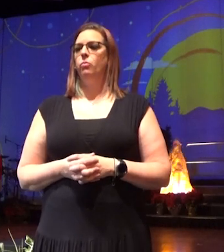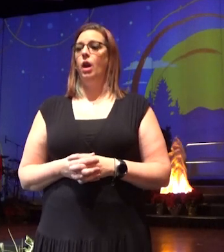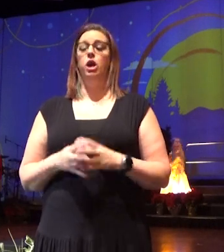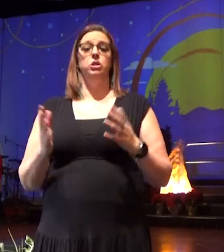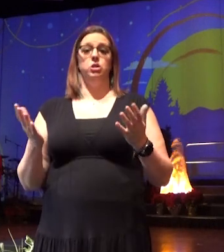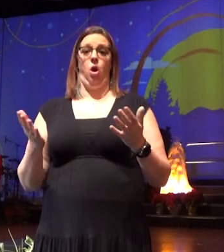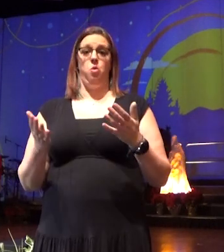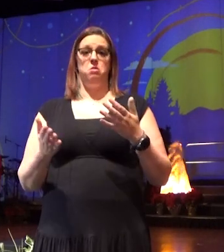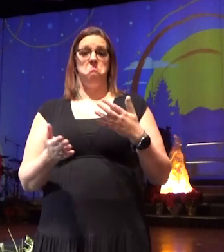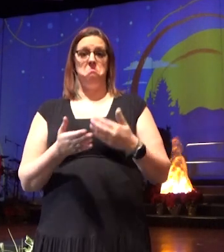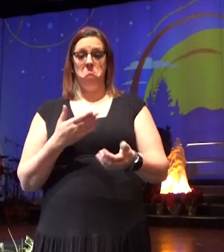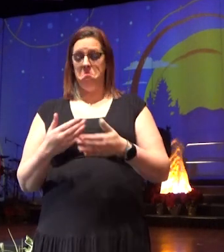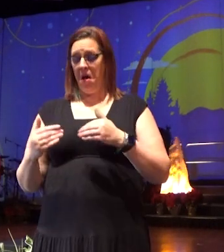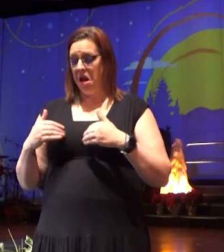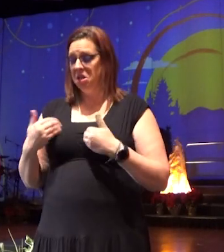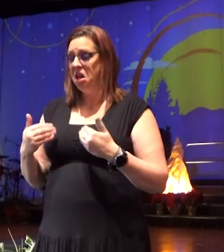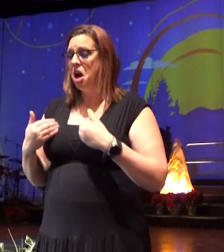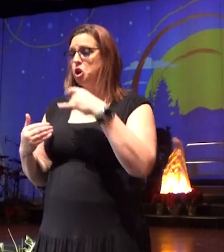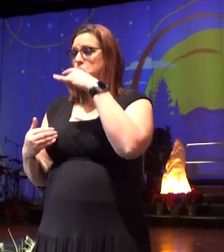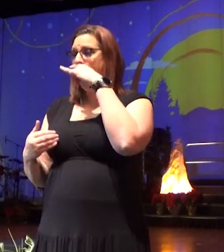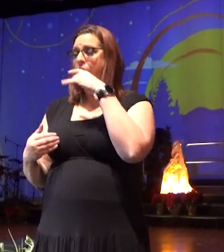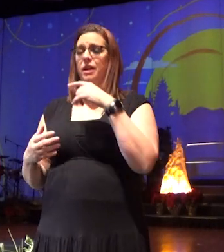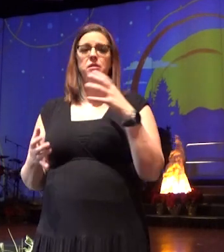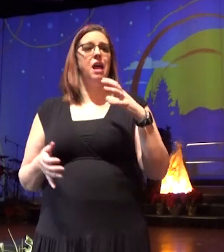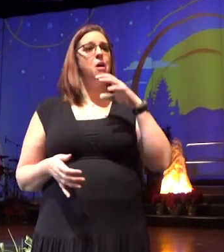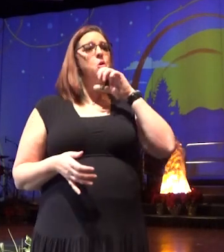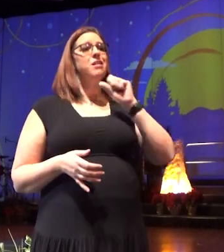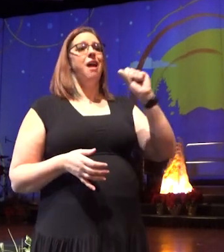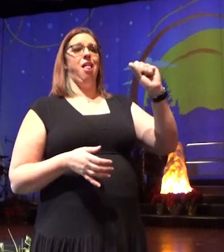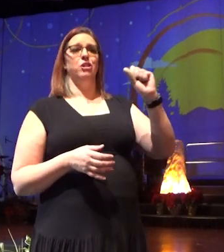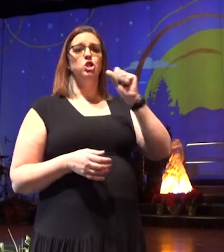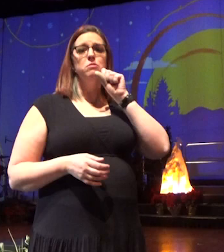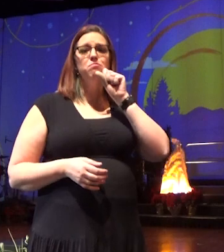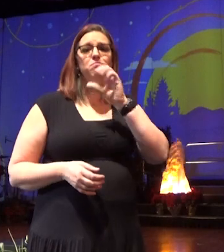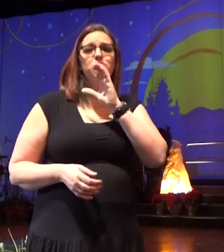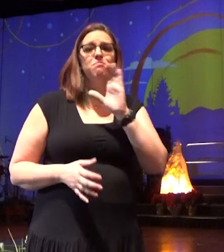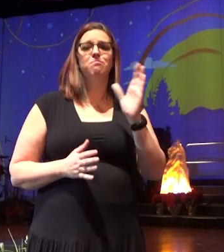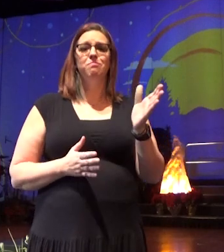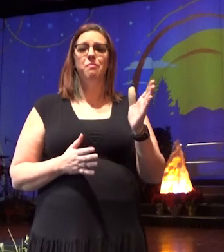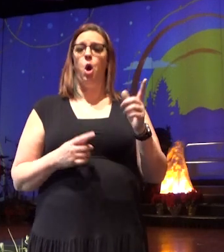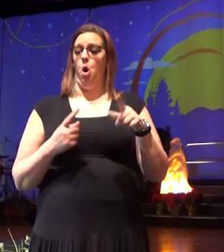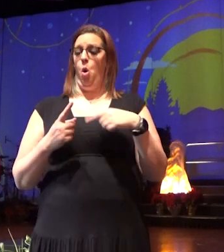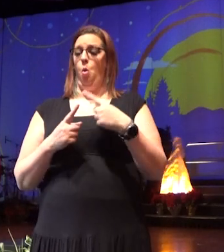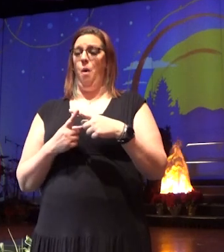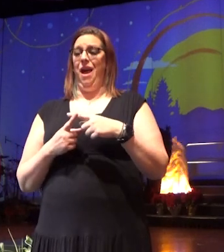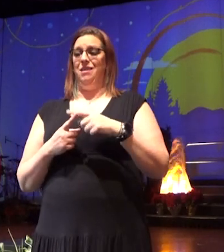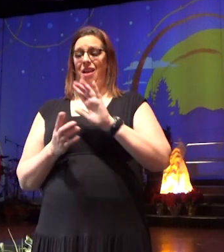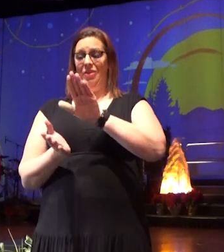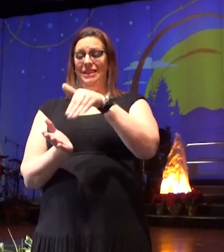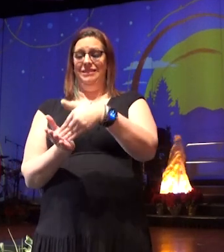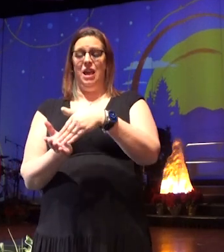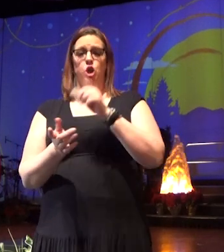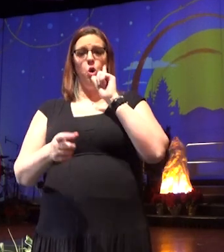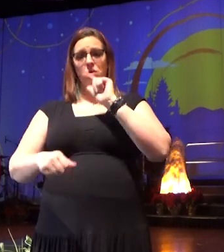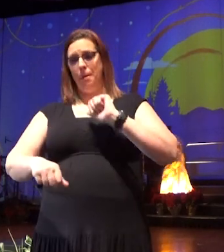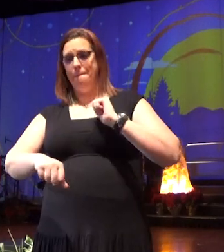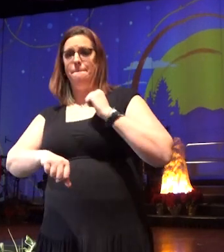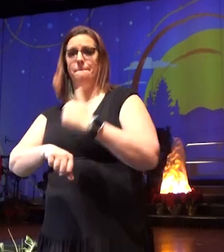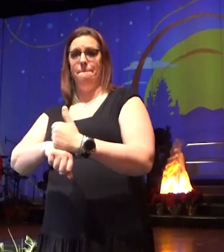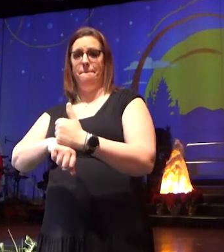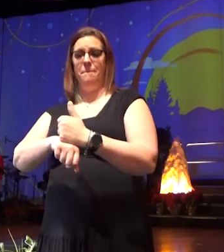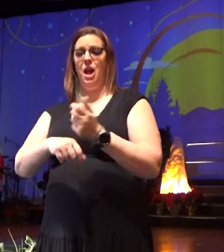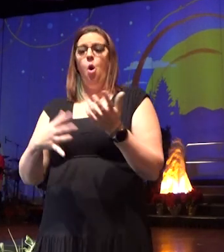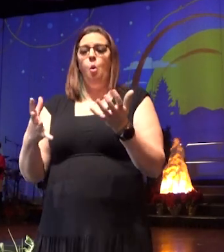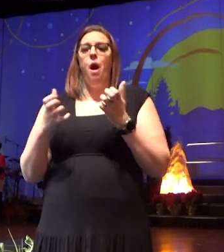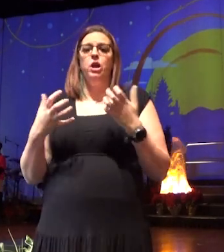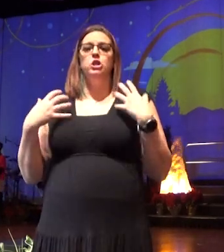So whether it's a young child or an elder, when the center was first formed, Doug wanted it to be healing in